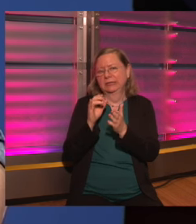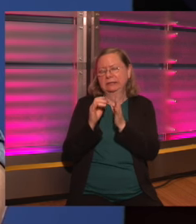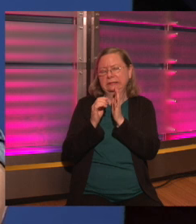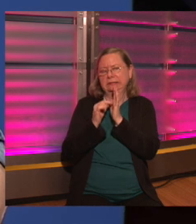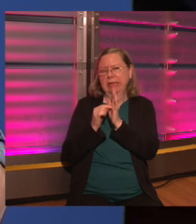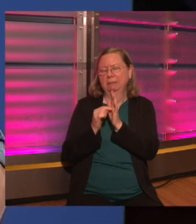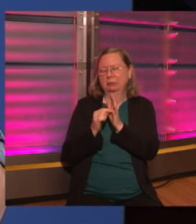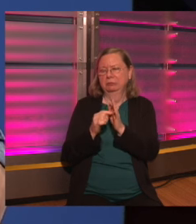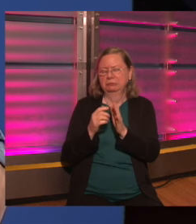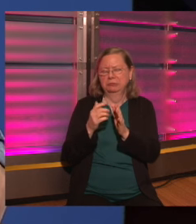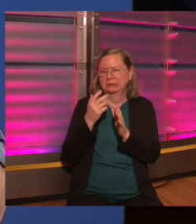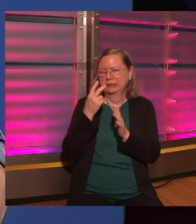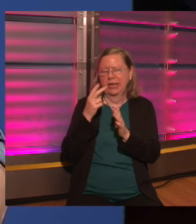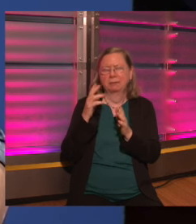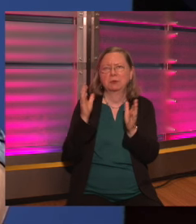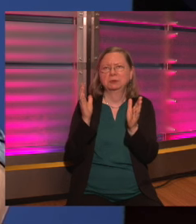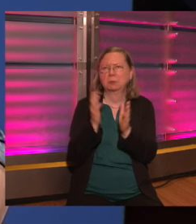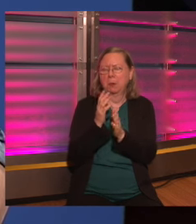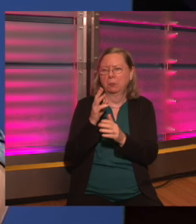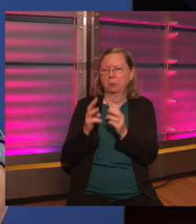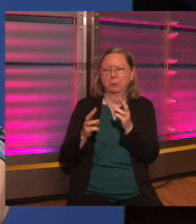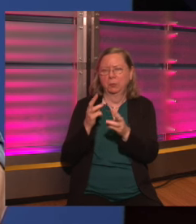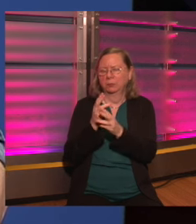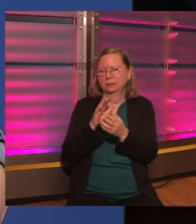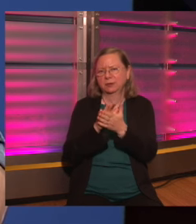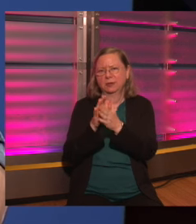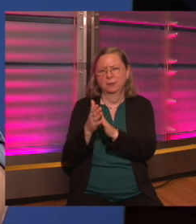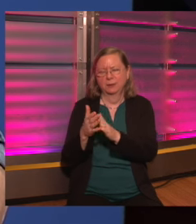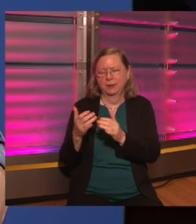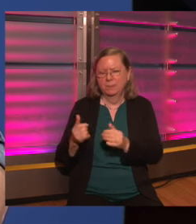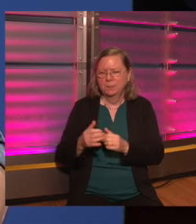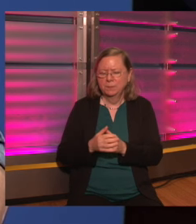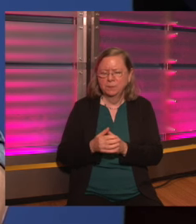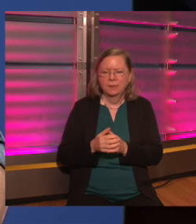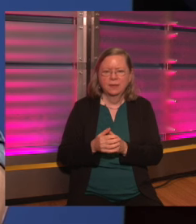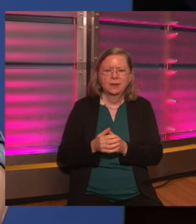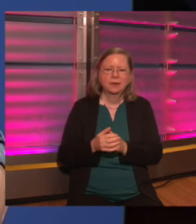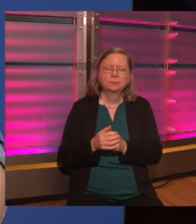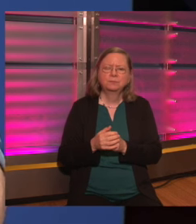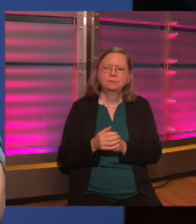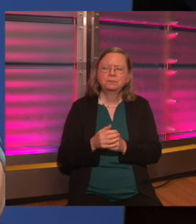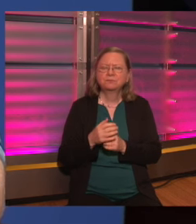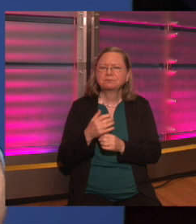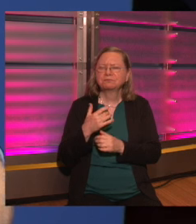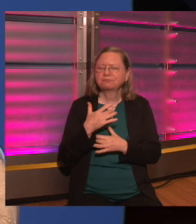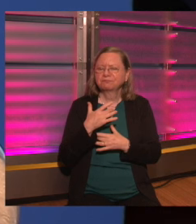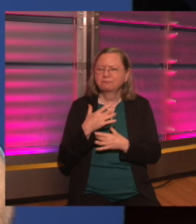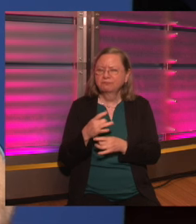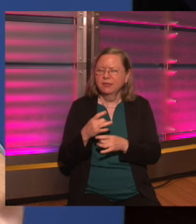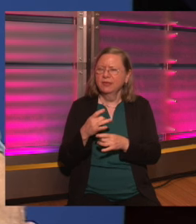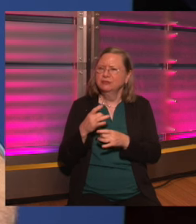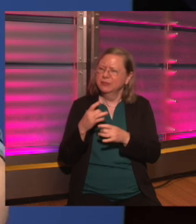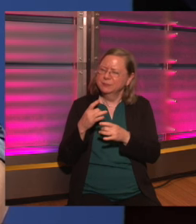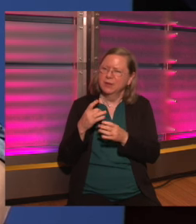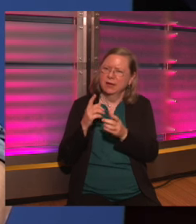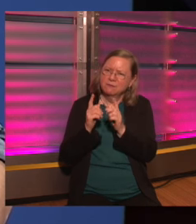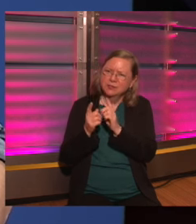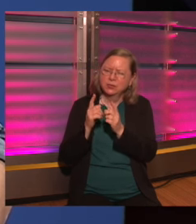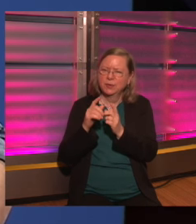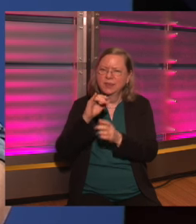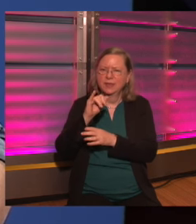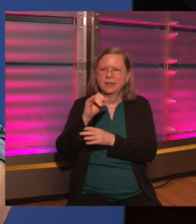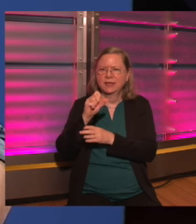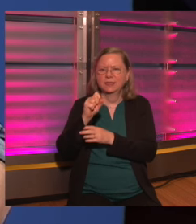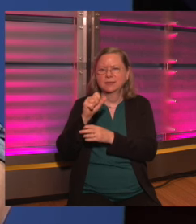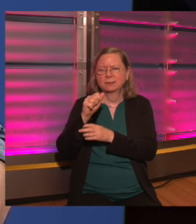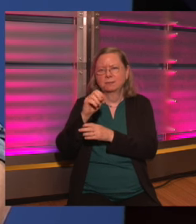it truly is right now. And there's been a couple interesting updates where you know, through conversation with Ismail and figuring out more with him,